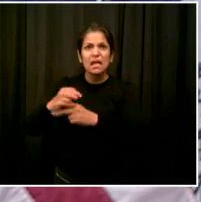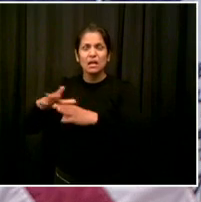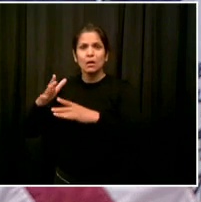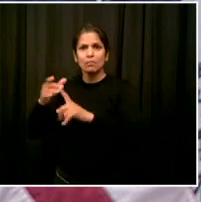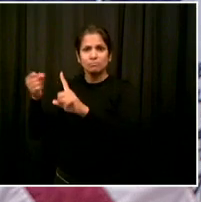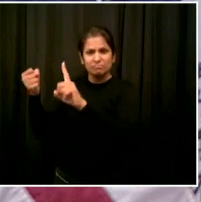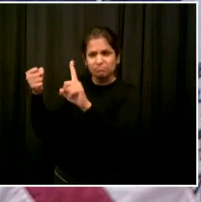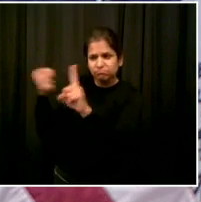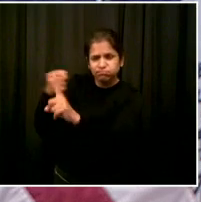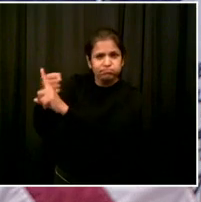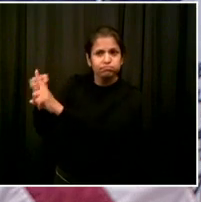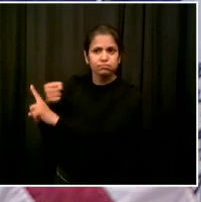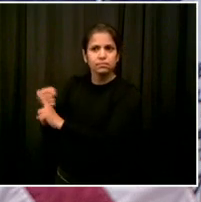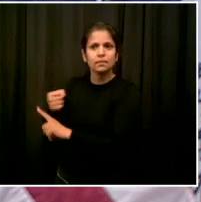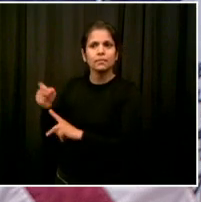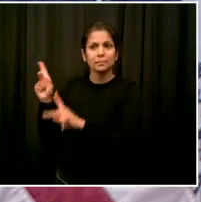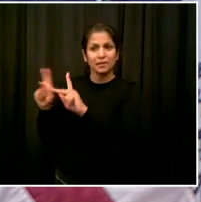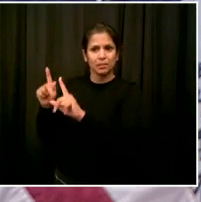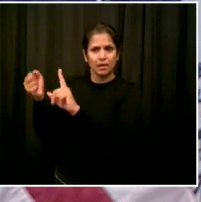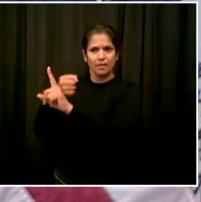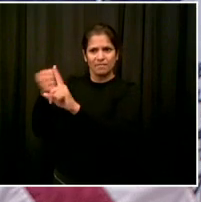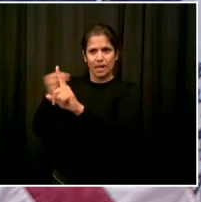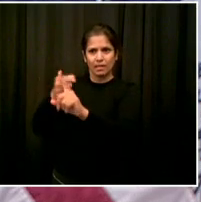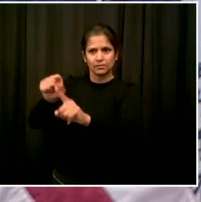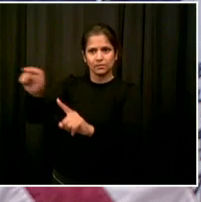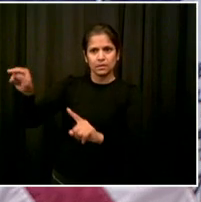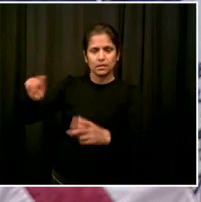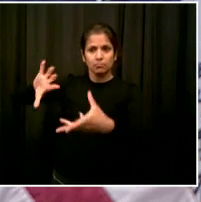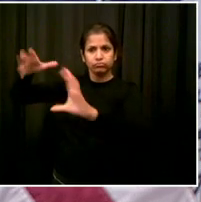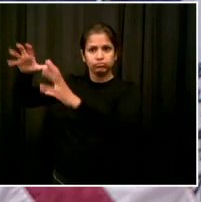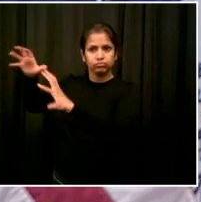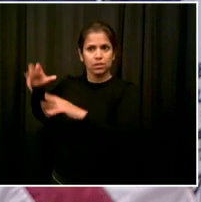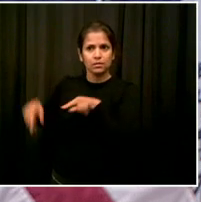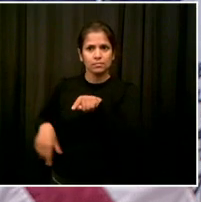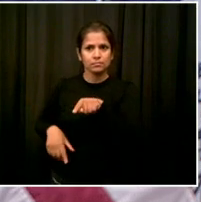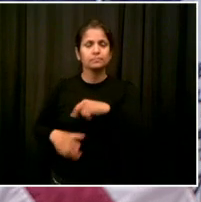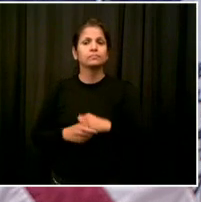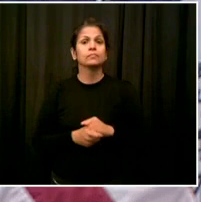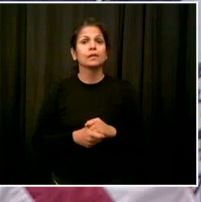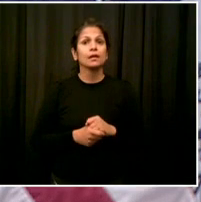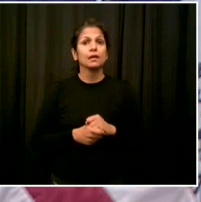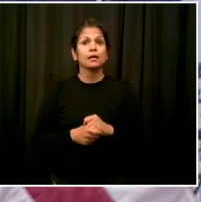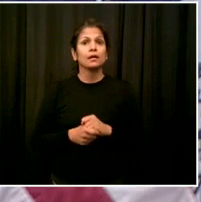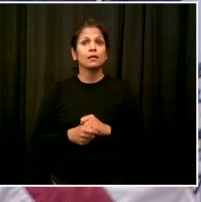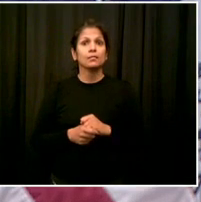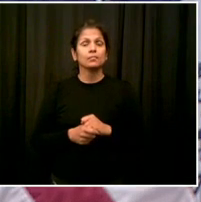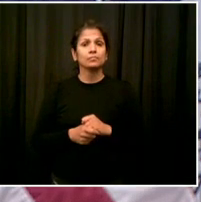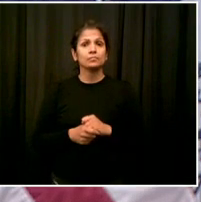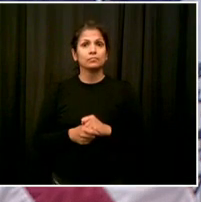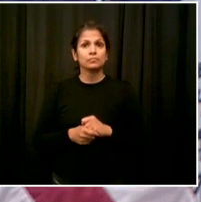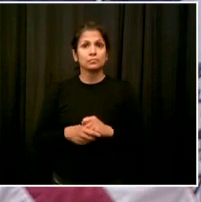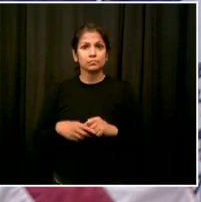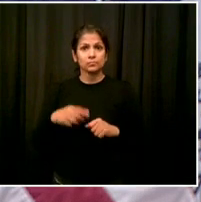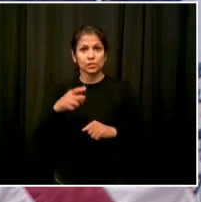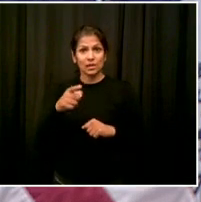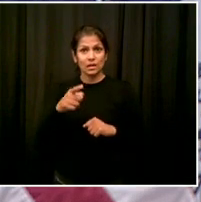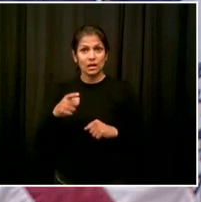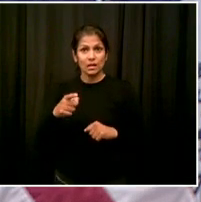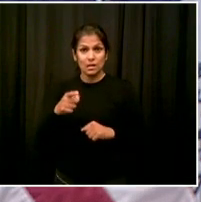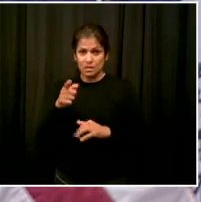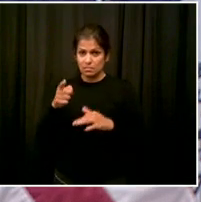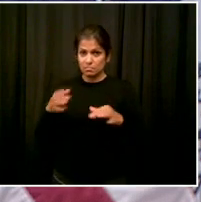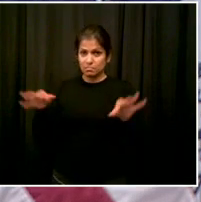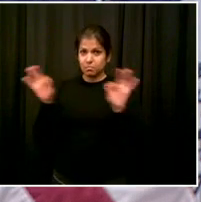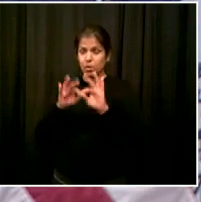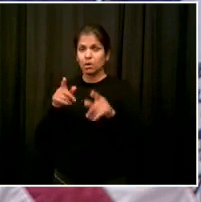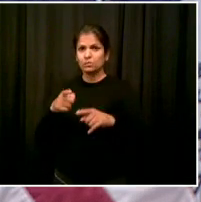Again, you said life and death, but I'm asking, is quality of life not enough for a police officer to intervene? Is it only if it's life and death?